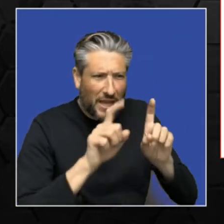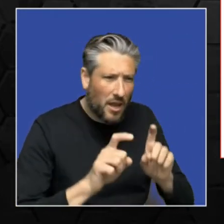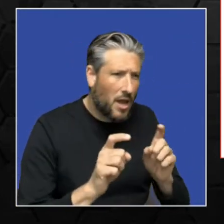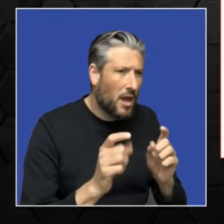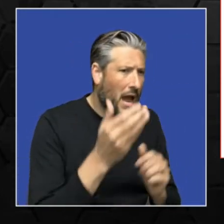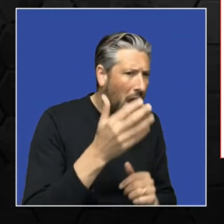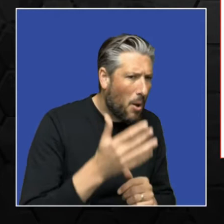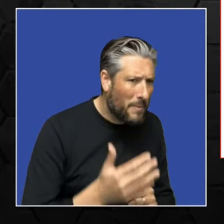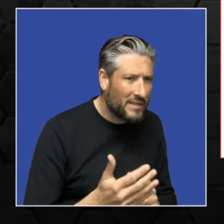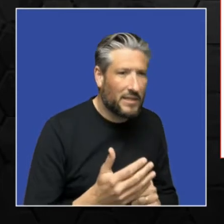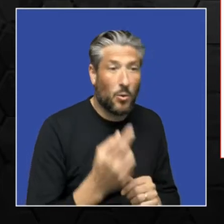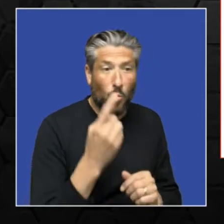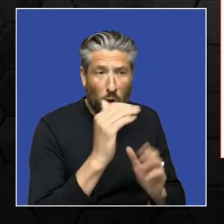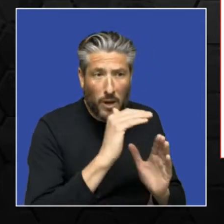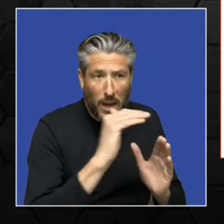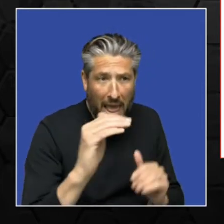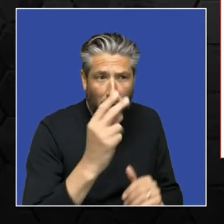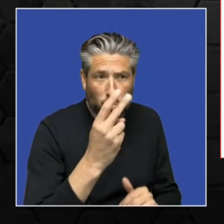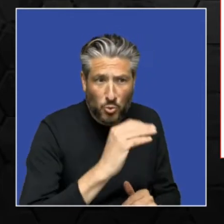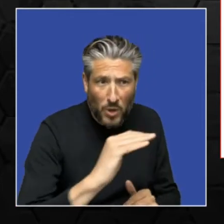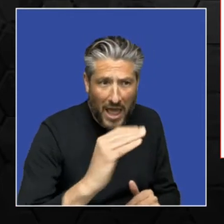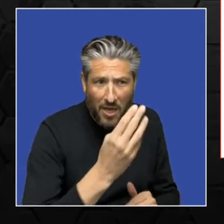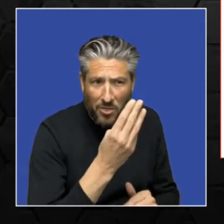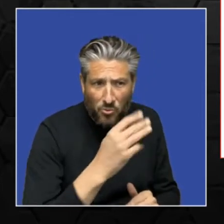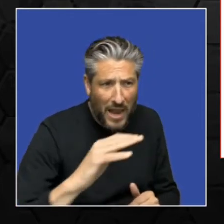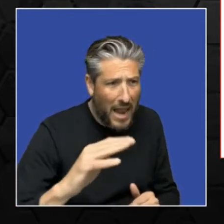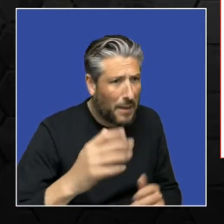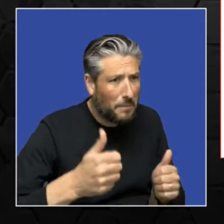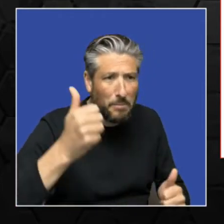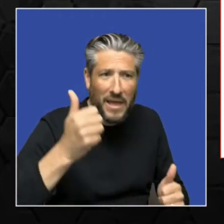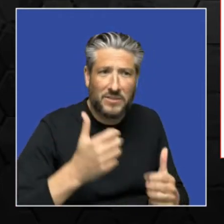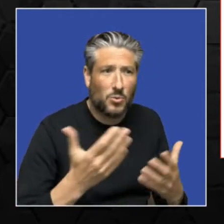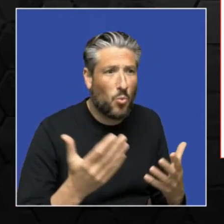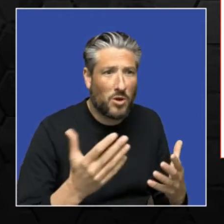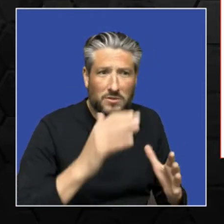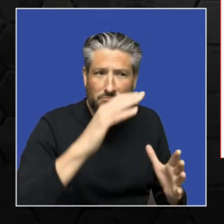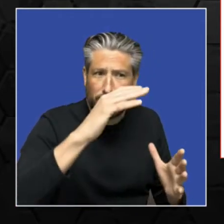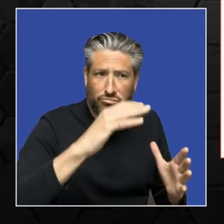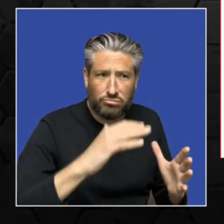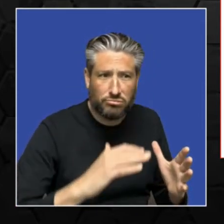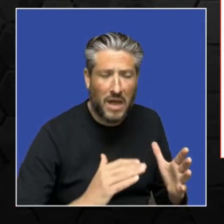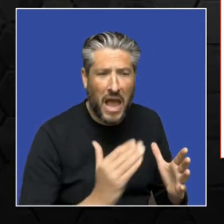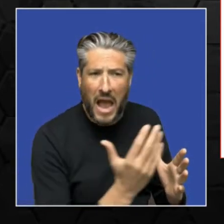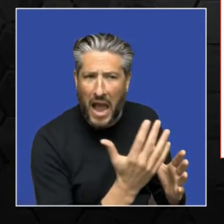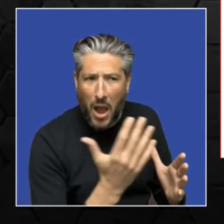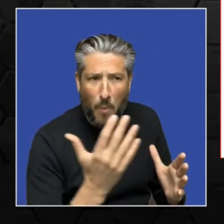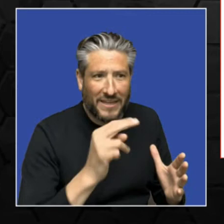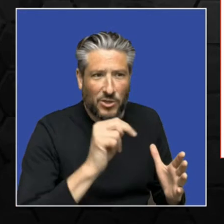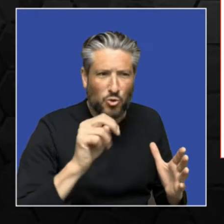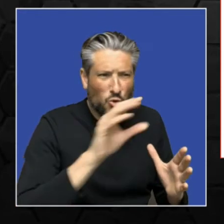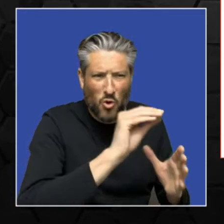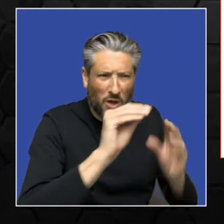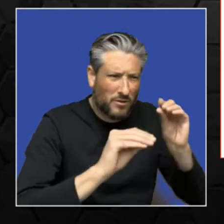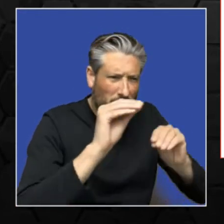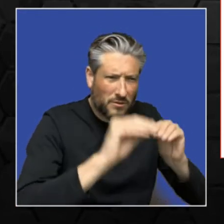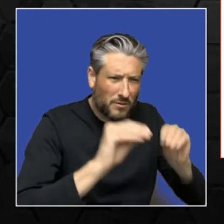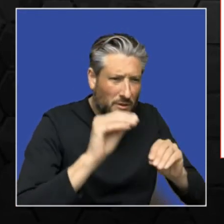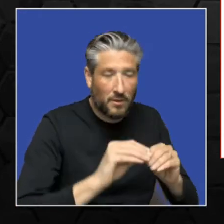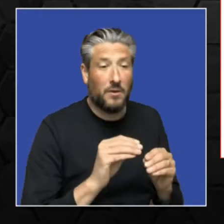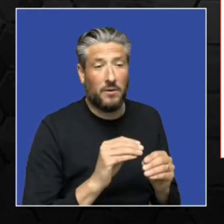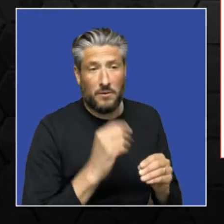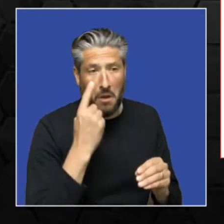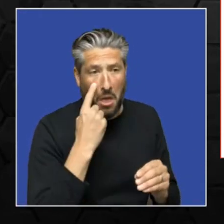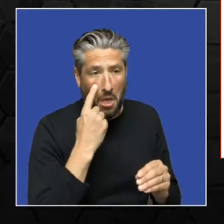and what is the exact number of neurons I need in each layer. So now it's not just what is the right structure, it's more